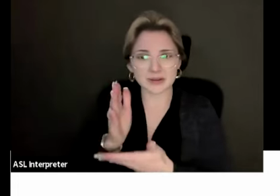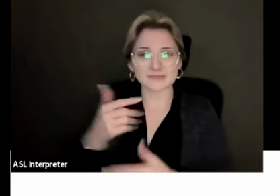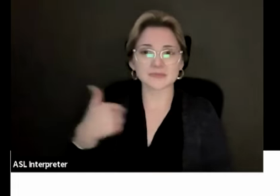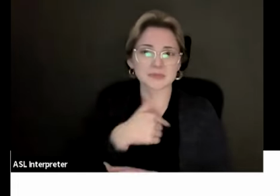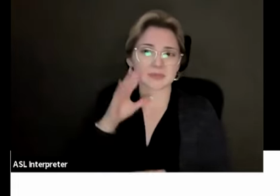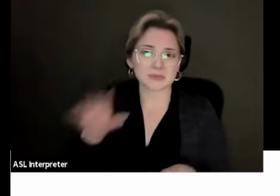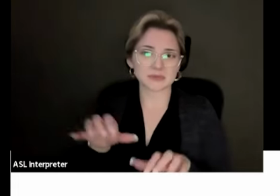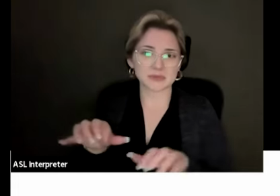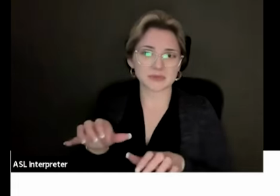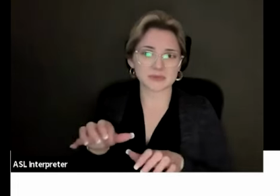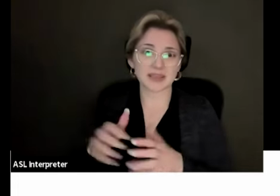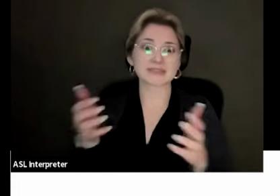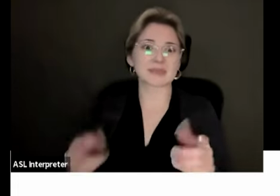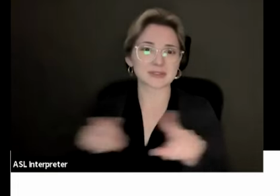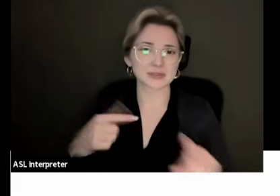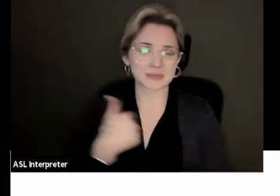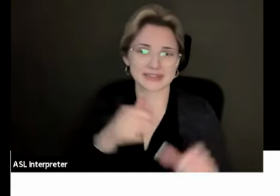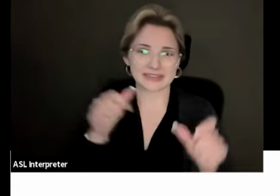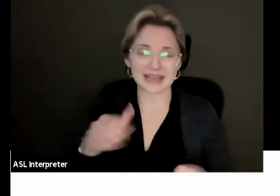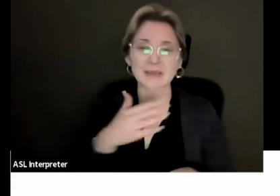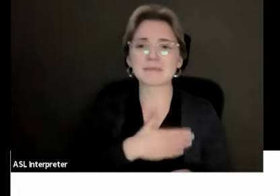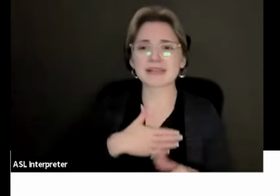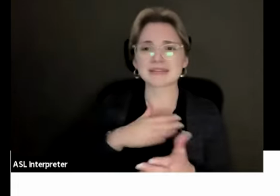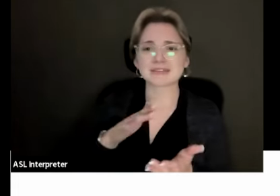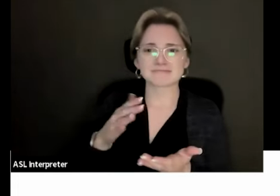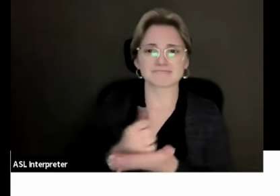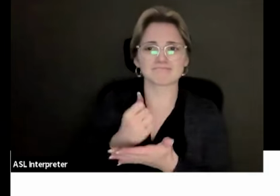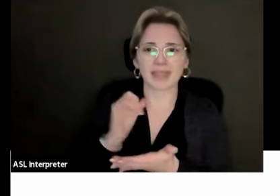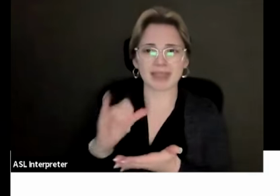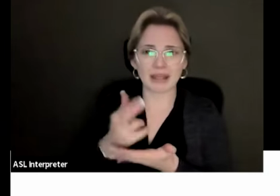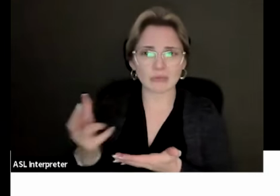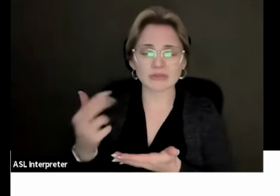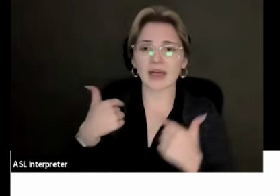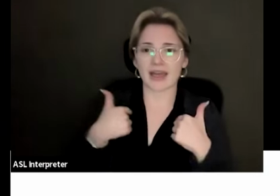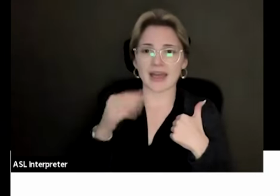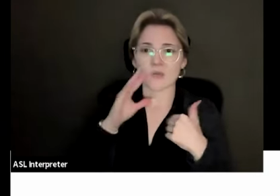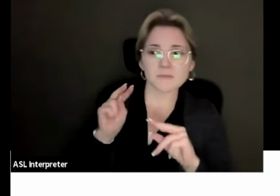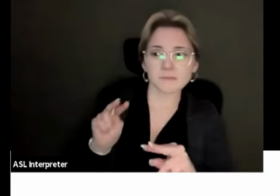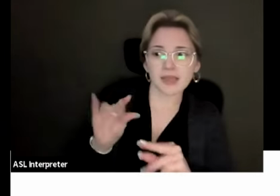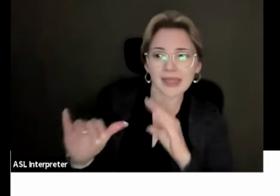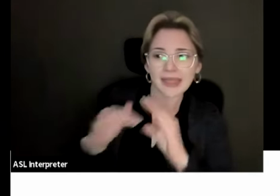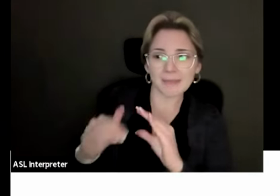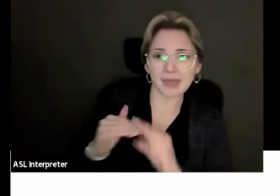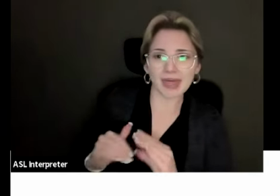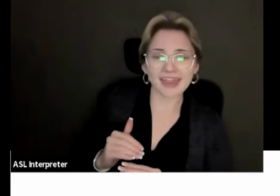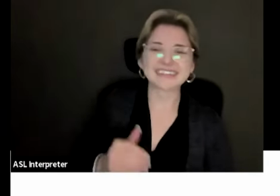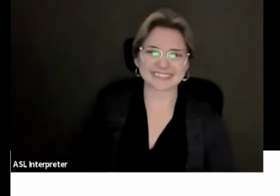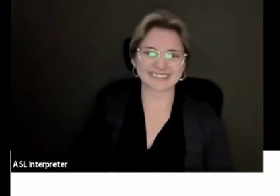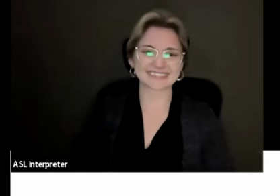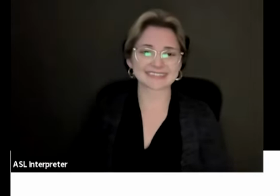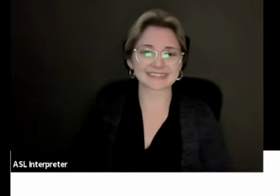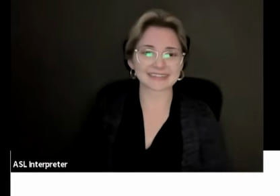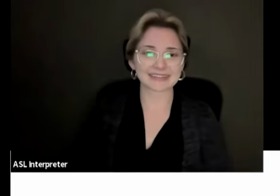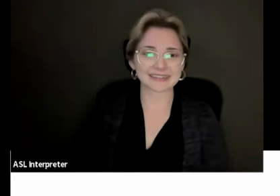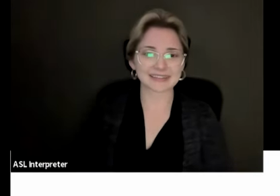can. So please use that resource. Yvette and I monitor that, so you'll be hearing from us.